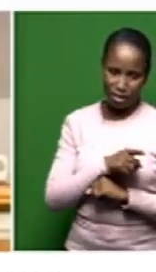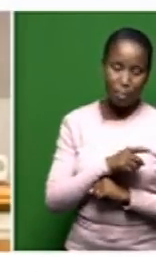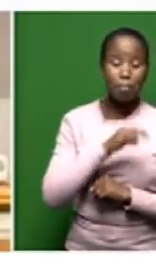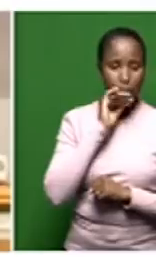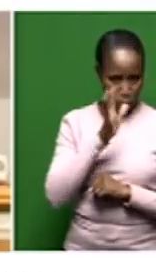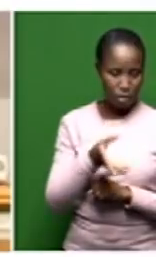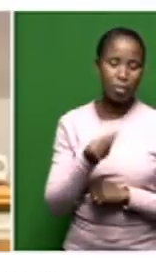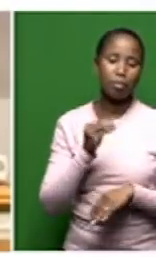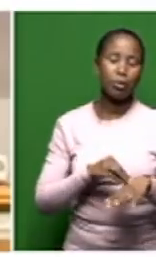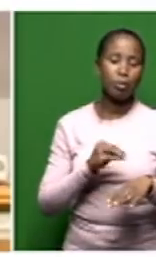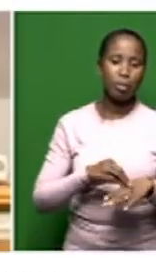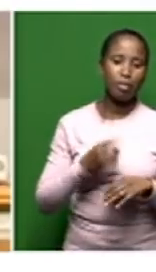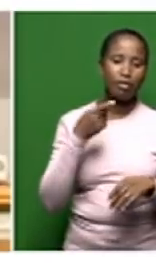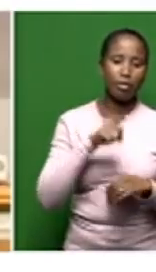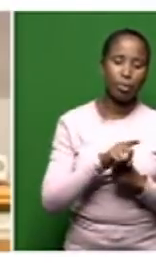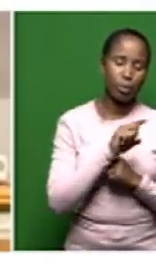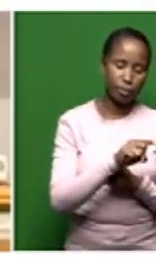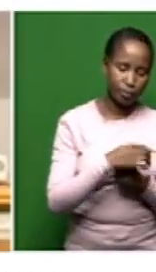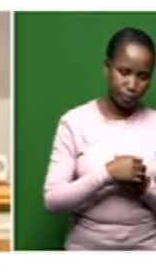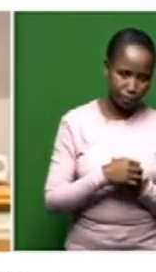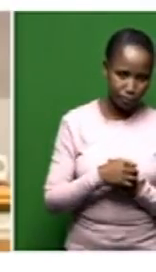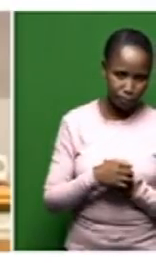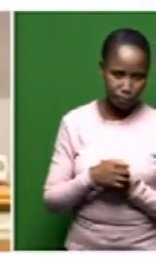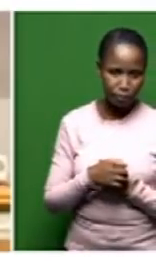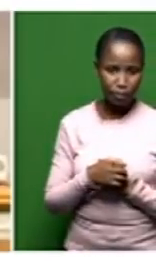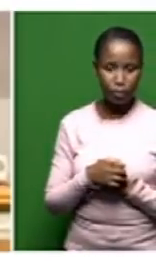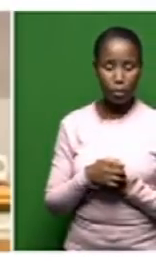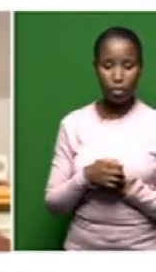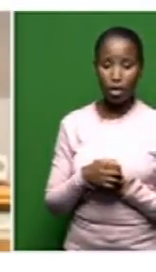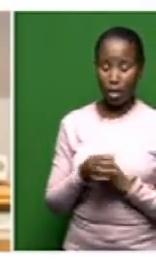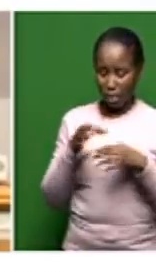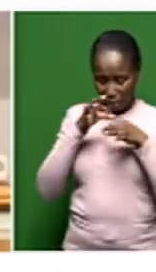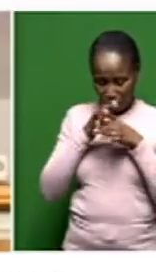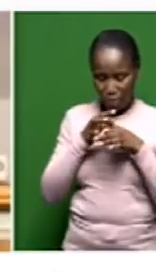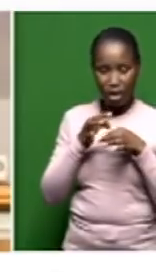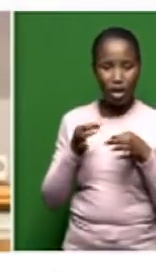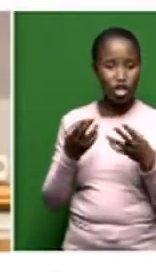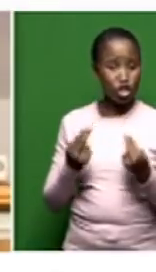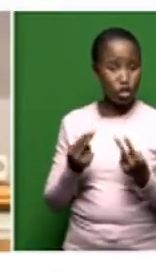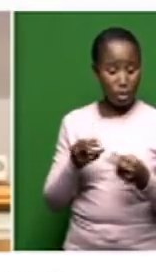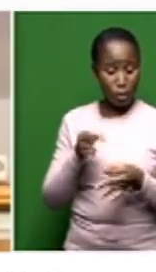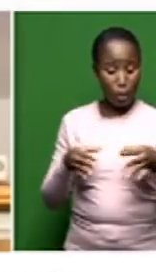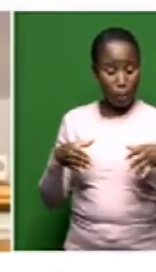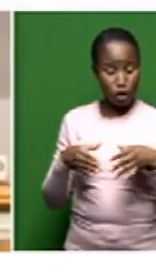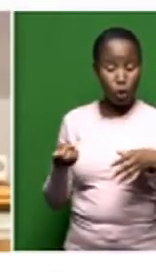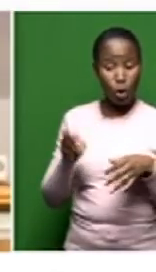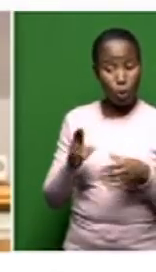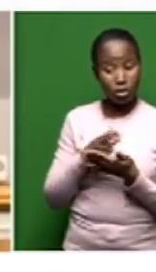problem for those new entrants who are not part of the party